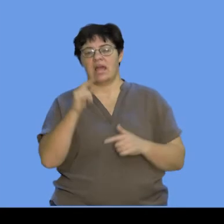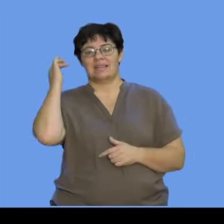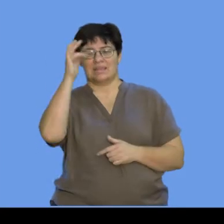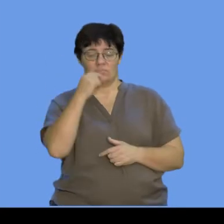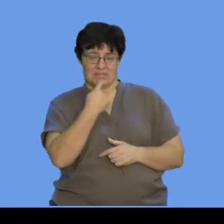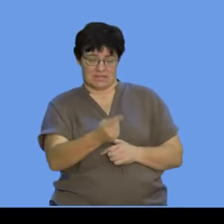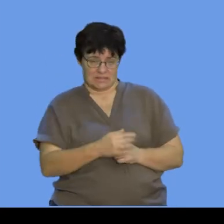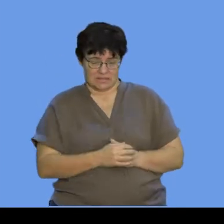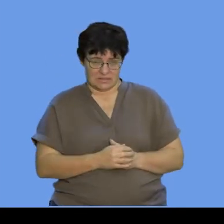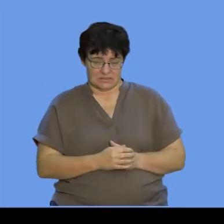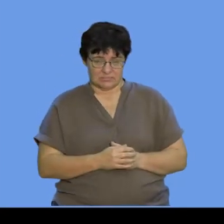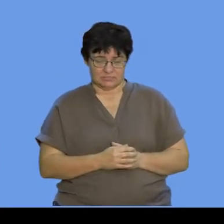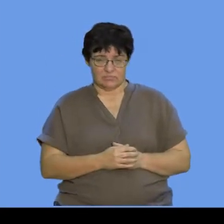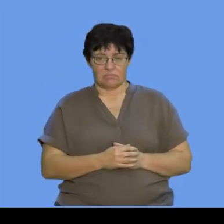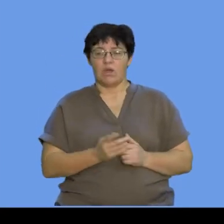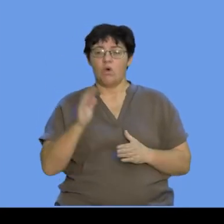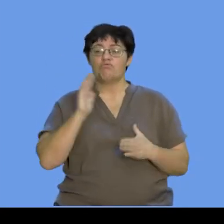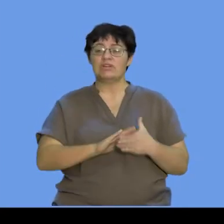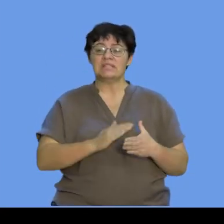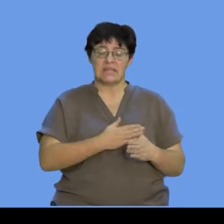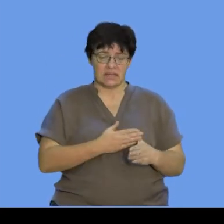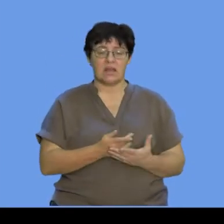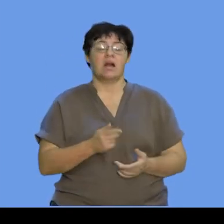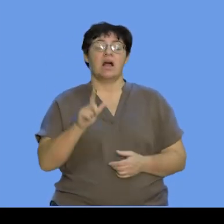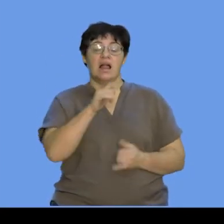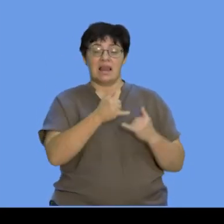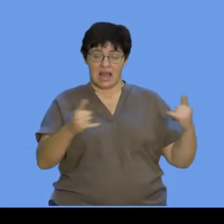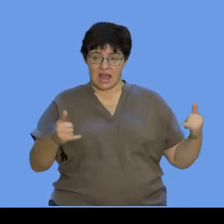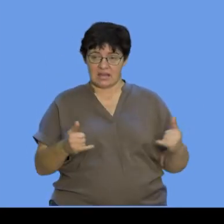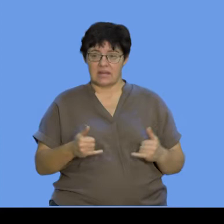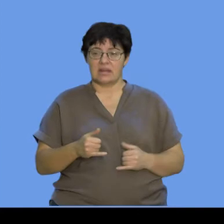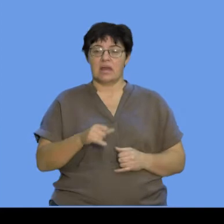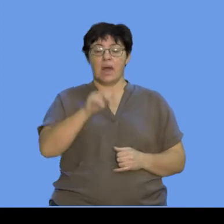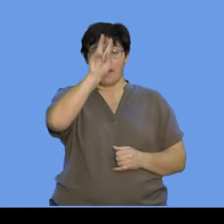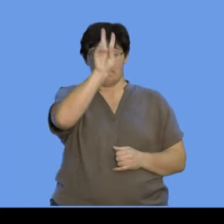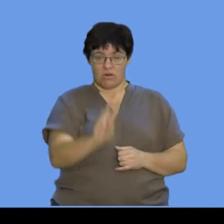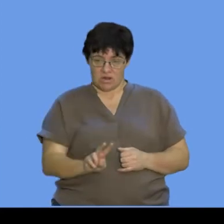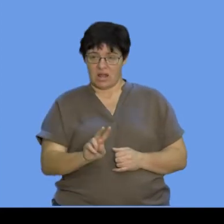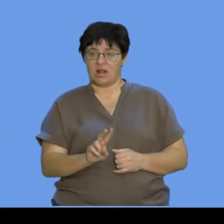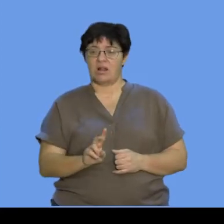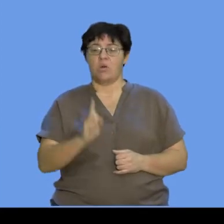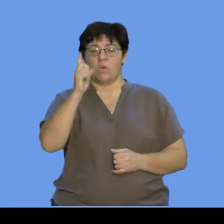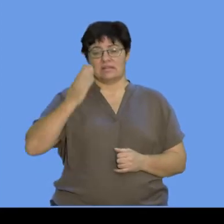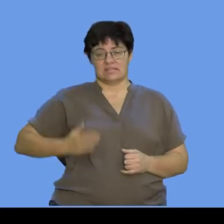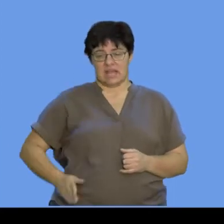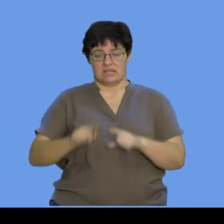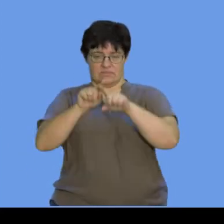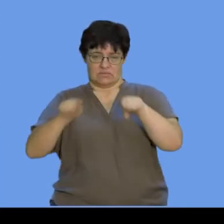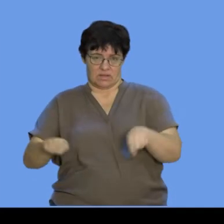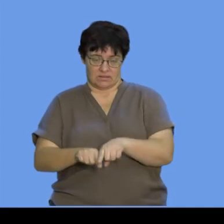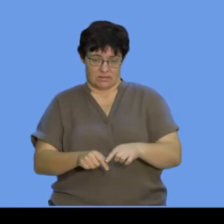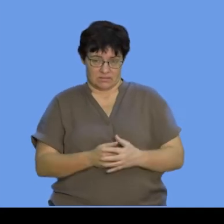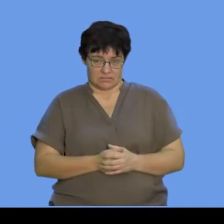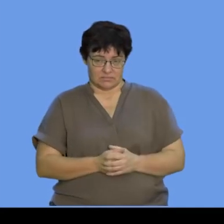theorem says. And then your reason that you normally use will be line parallel to one side of a